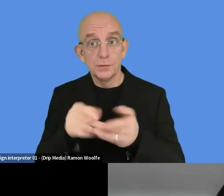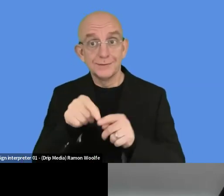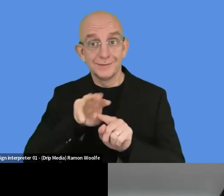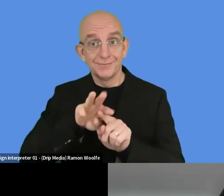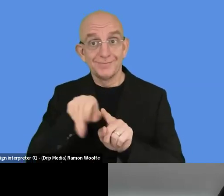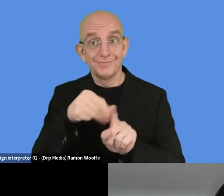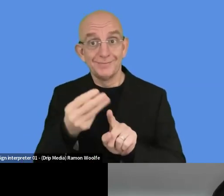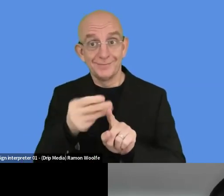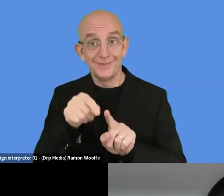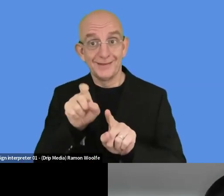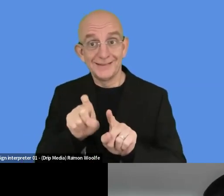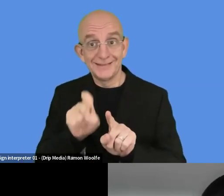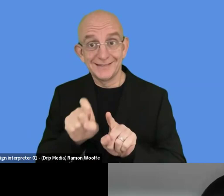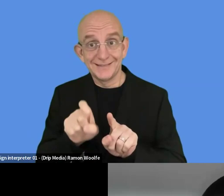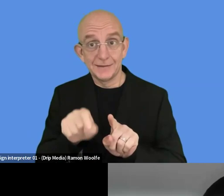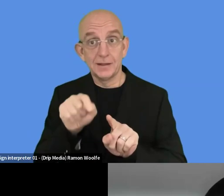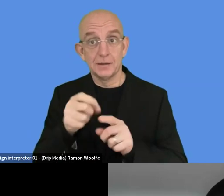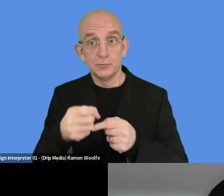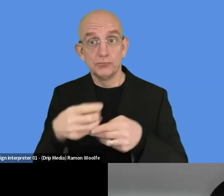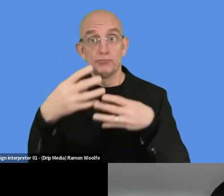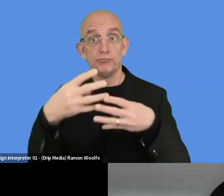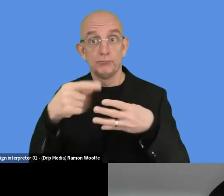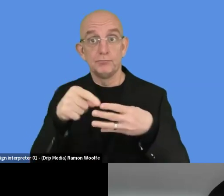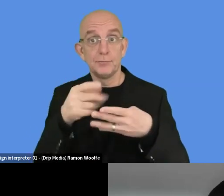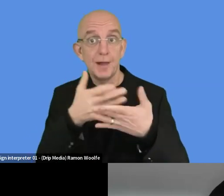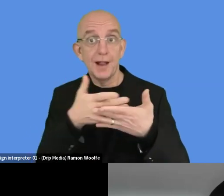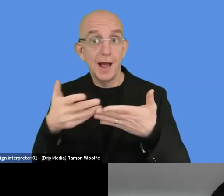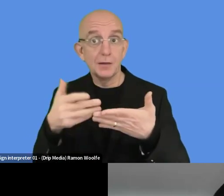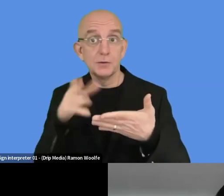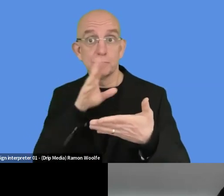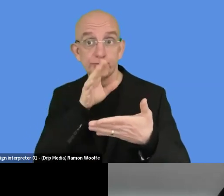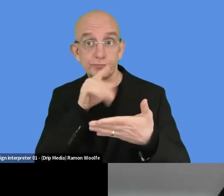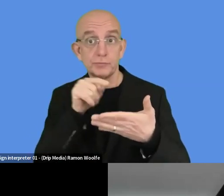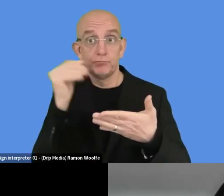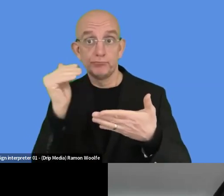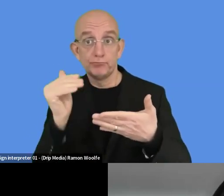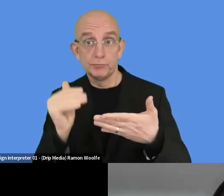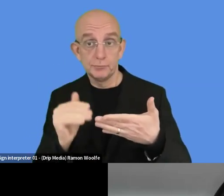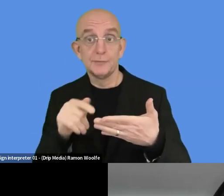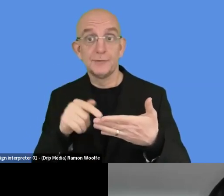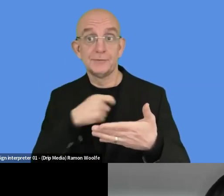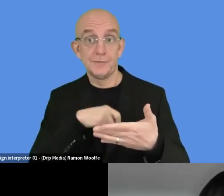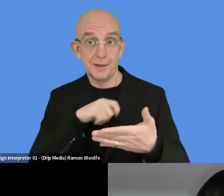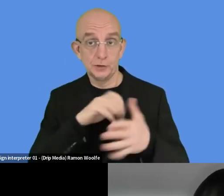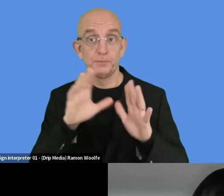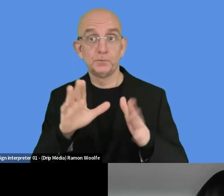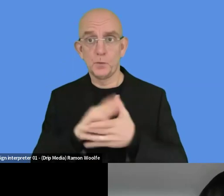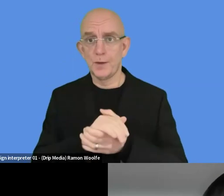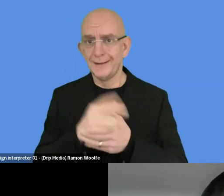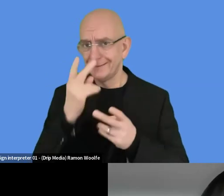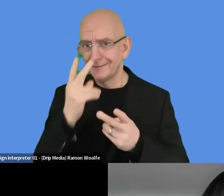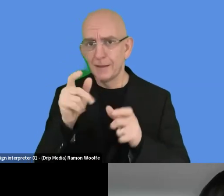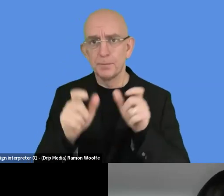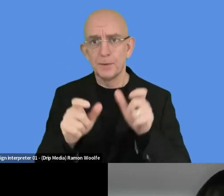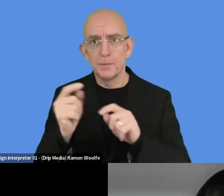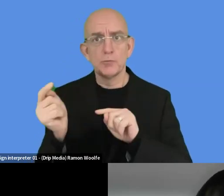option. So, without much further ado, I see people slowly joining in, so we will start